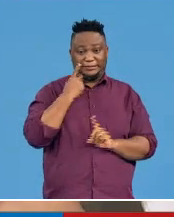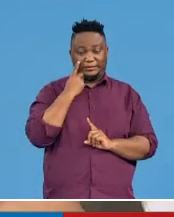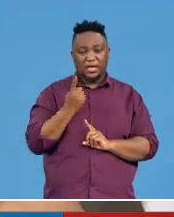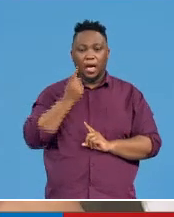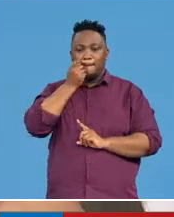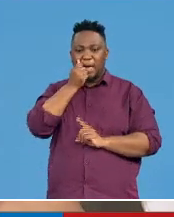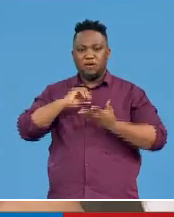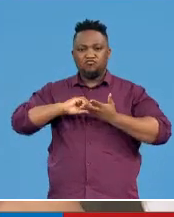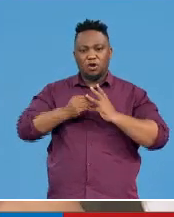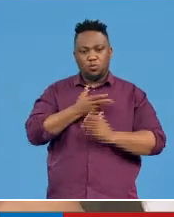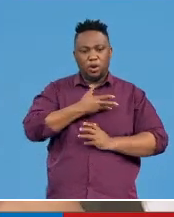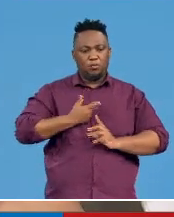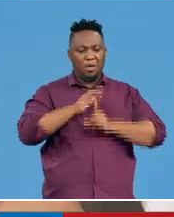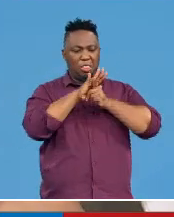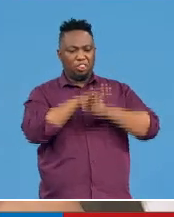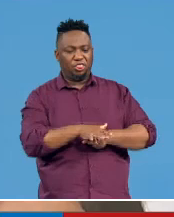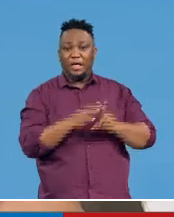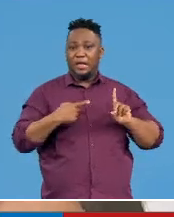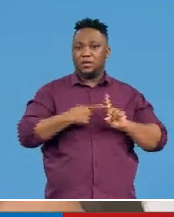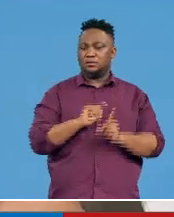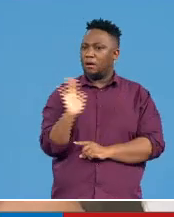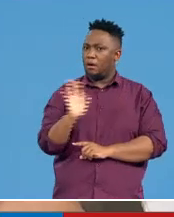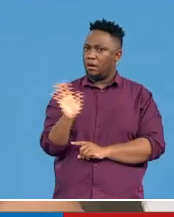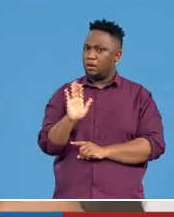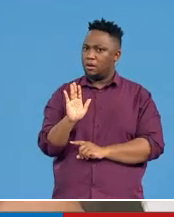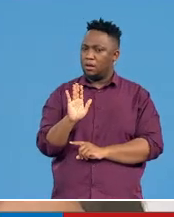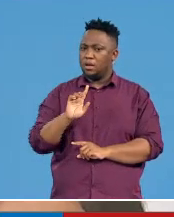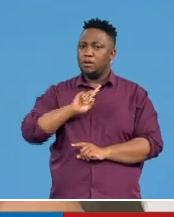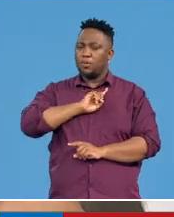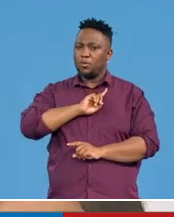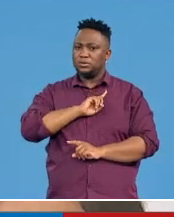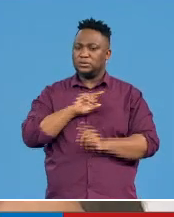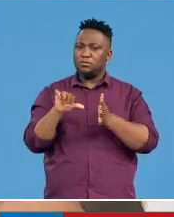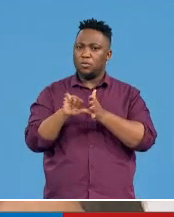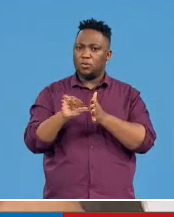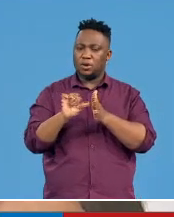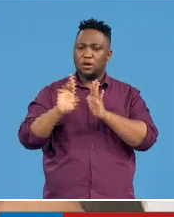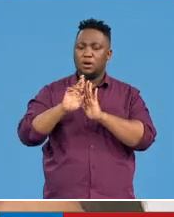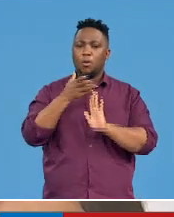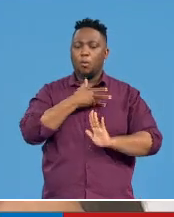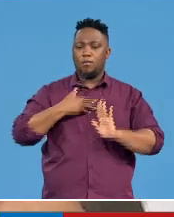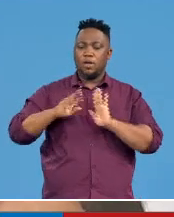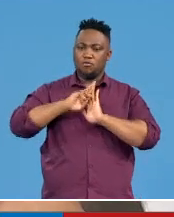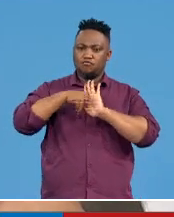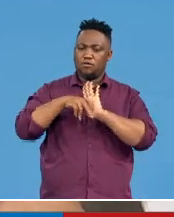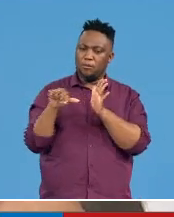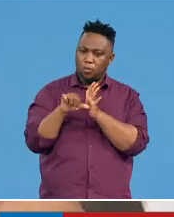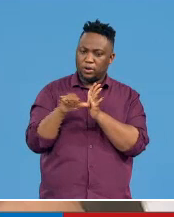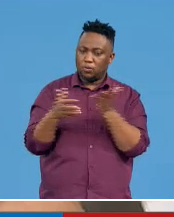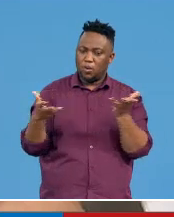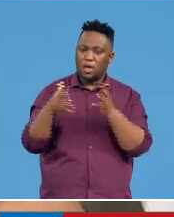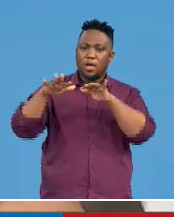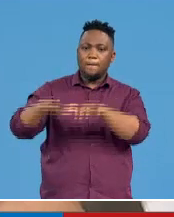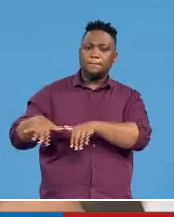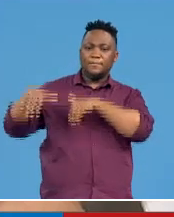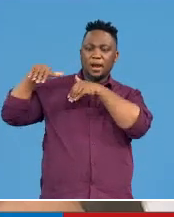and practices that sought to diminish the role and contribution of women in parliament,